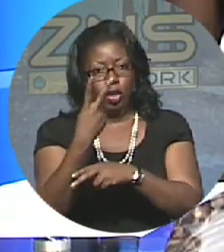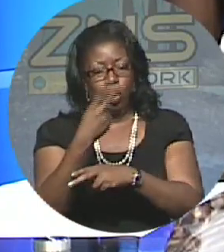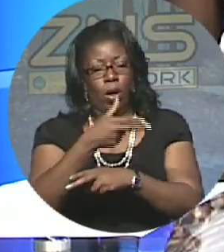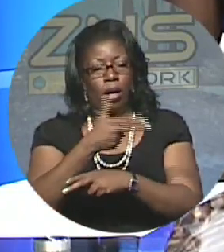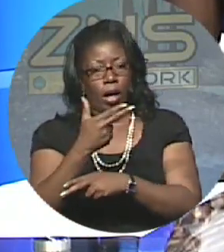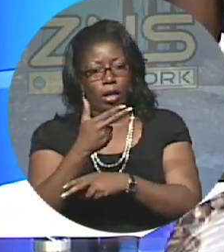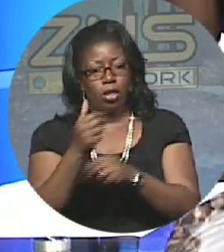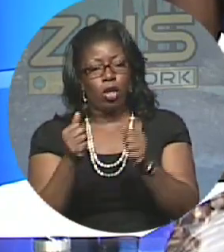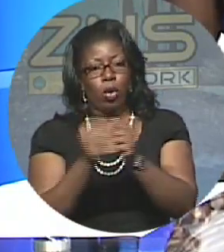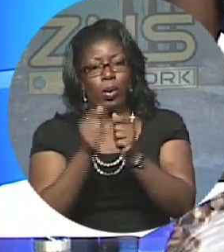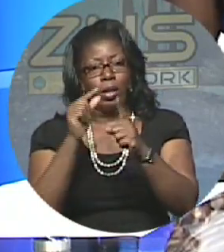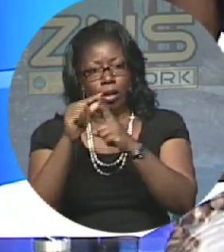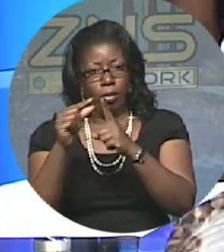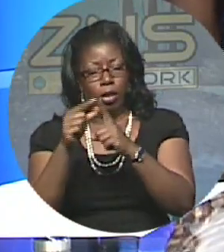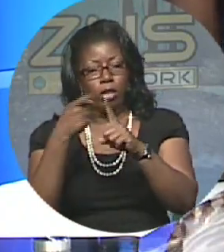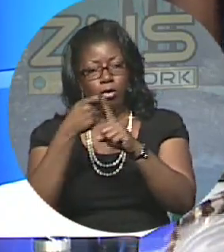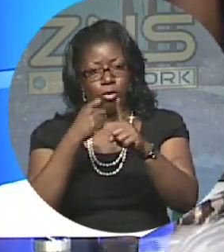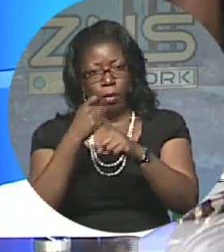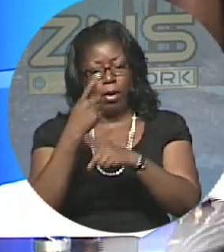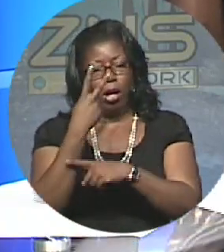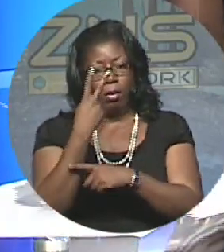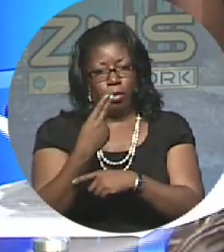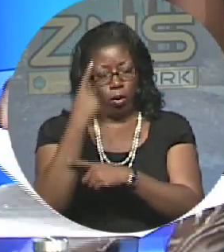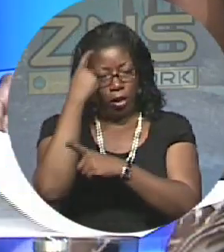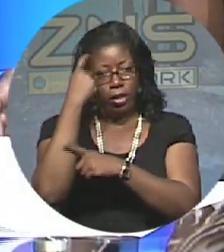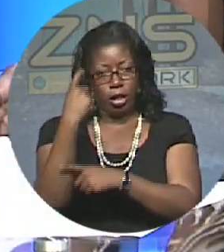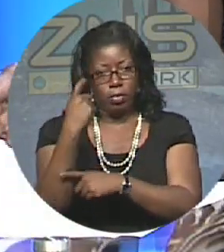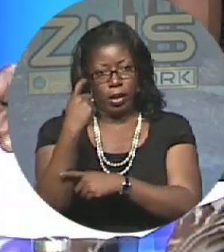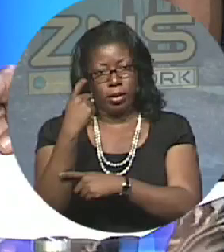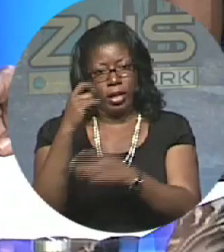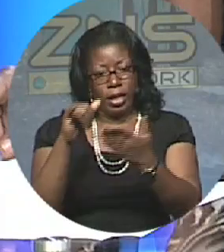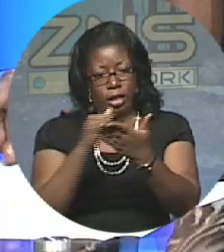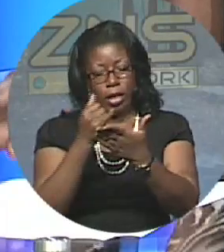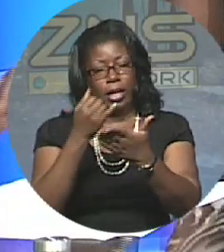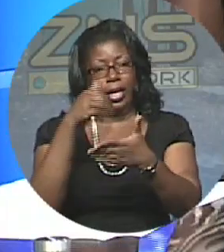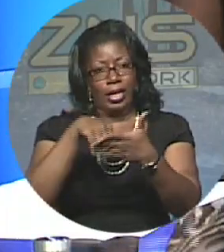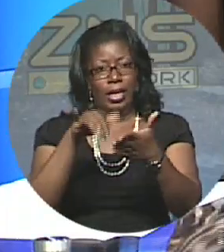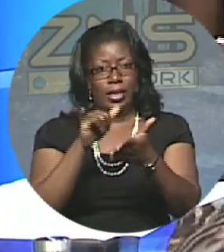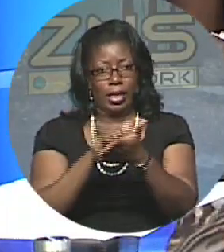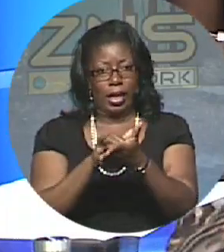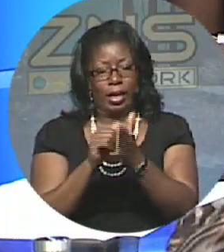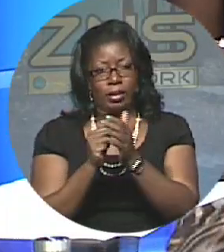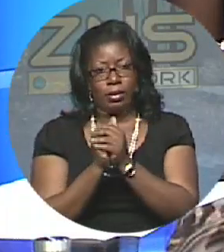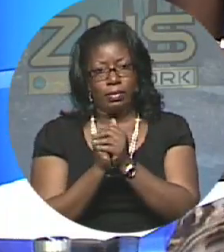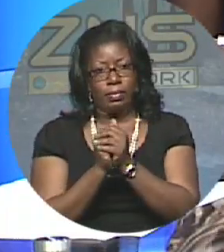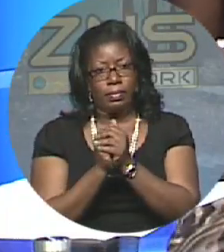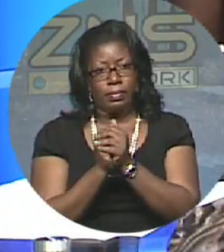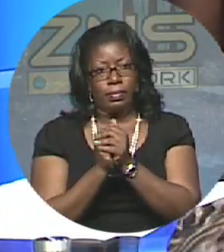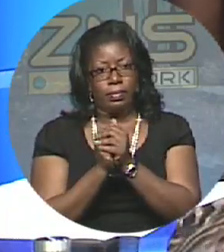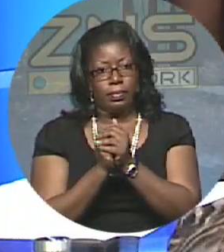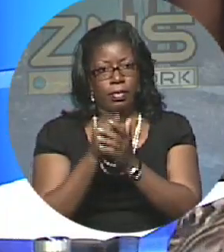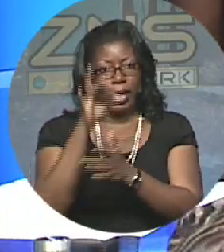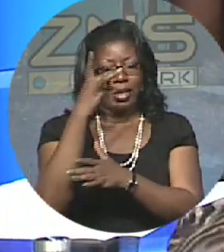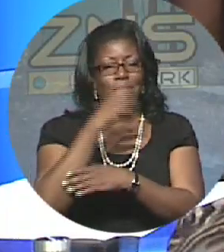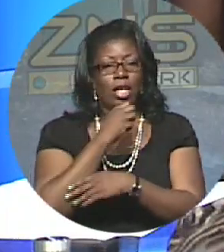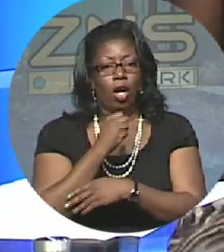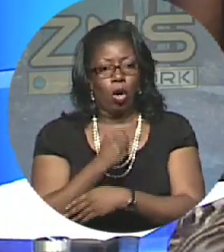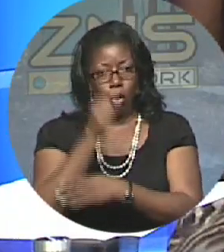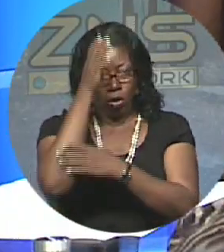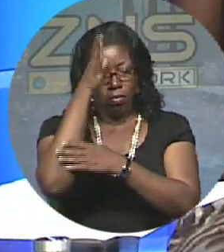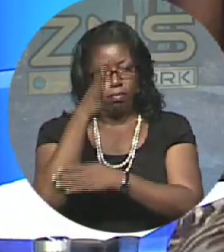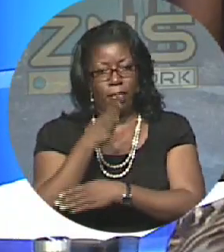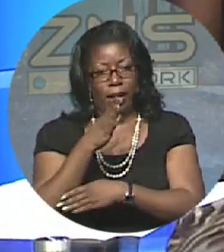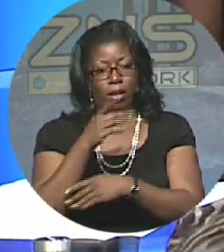quantity of ammunition from the suspects. An active police investigation into that matter continues. An 18-year-old male is